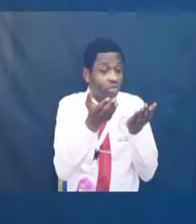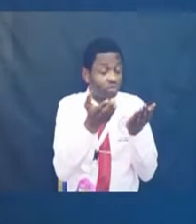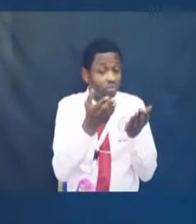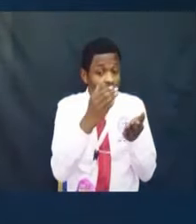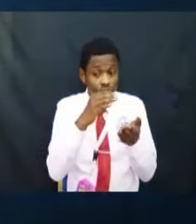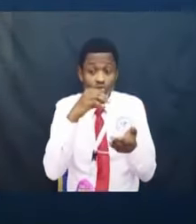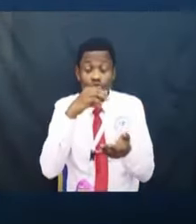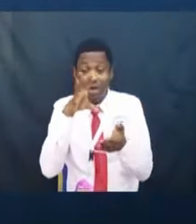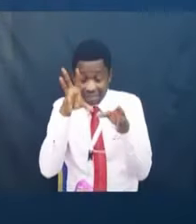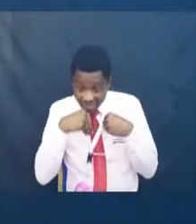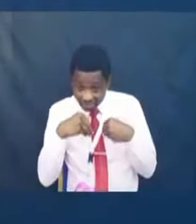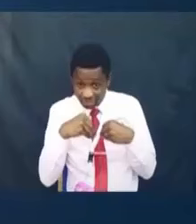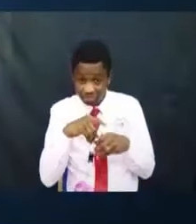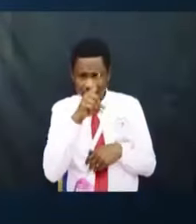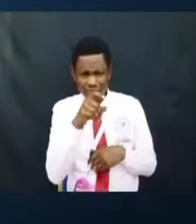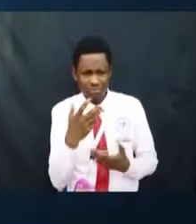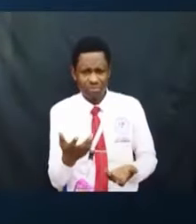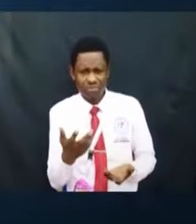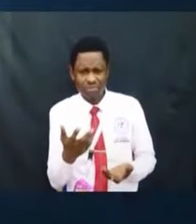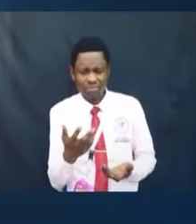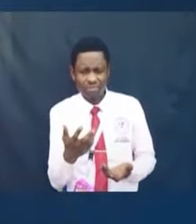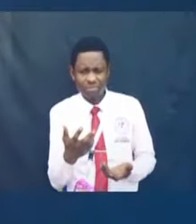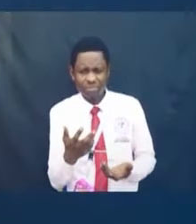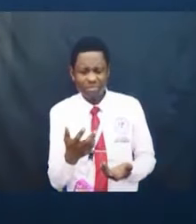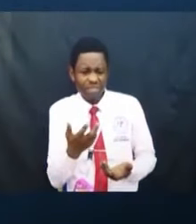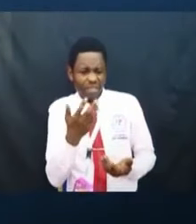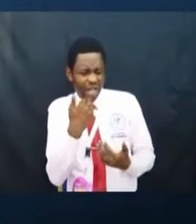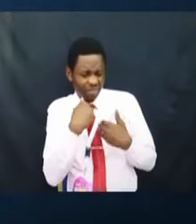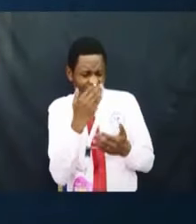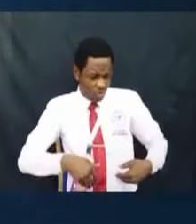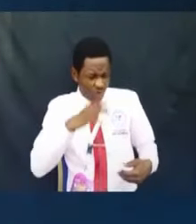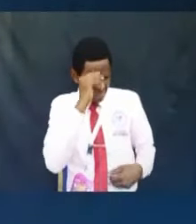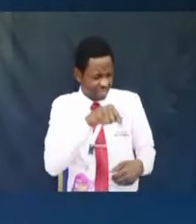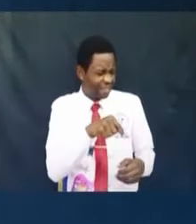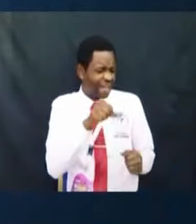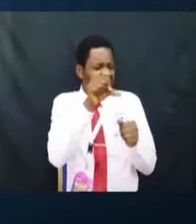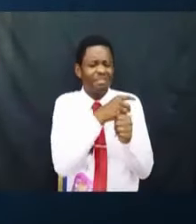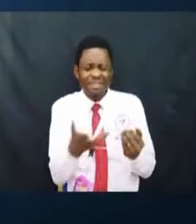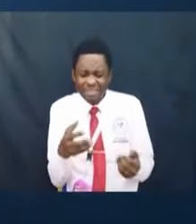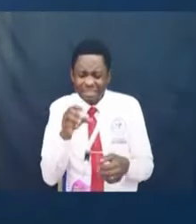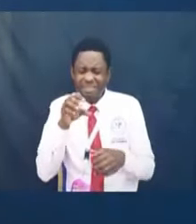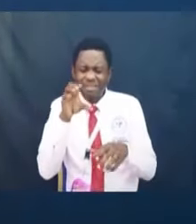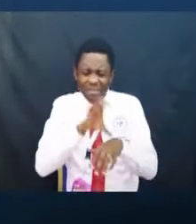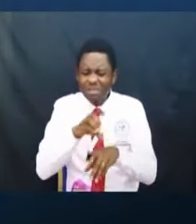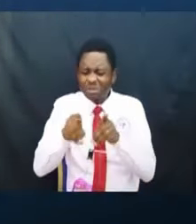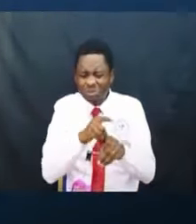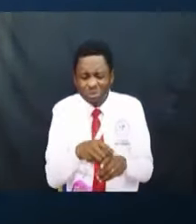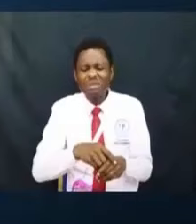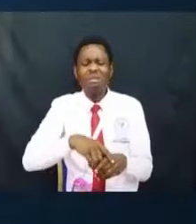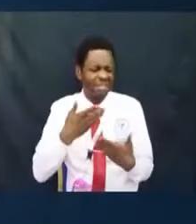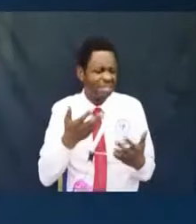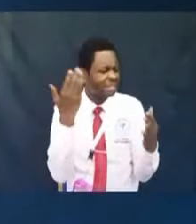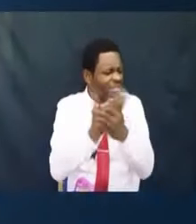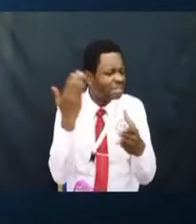we do, they are criticizing. Then why? Then go and join another church. Because we said, do you approve of the worship of the